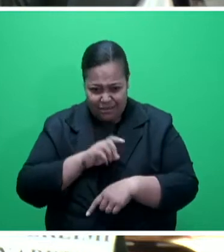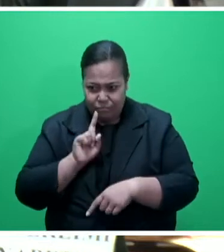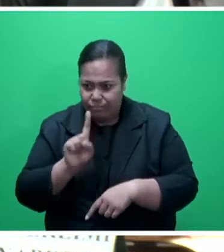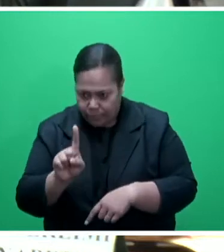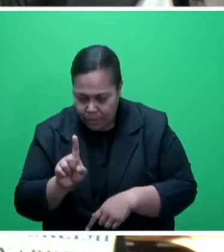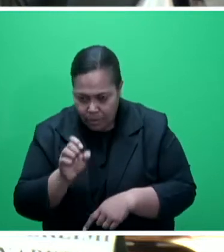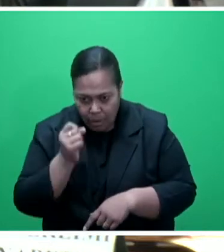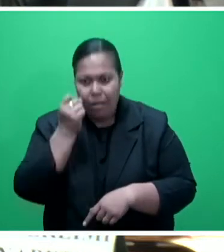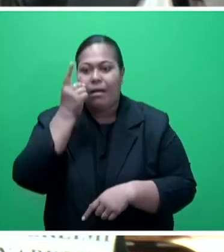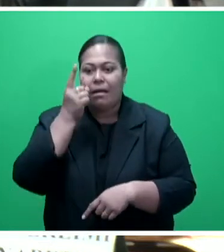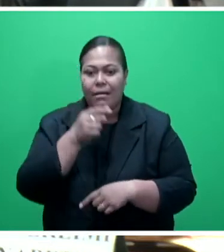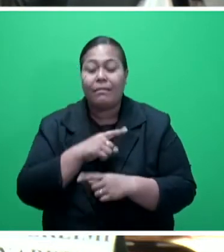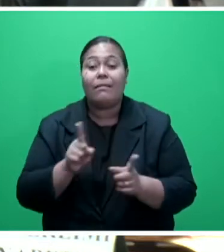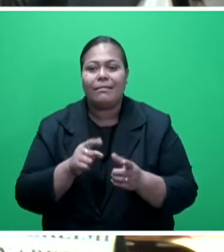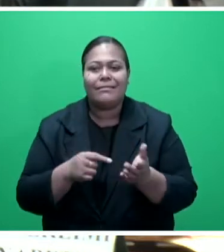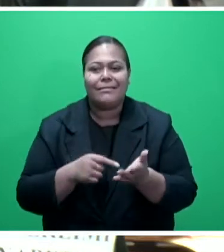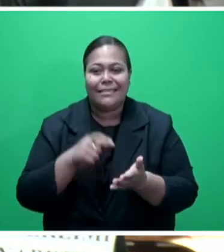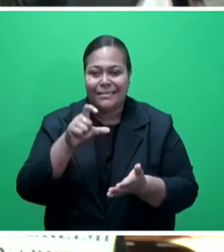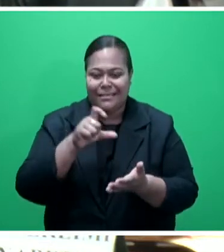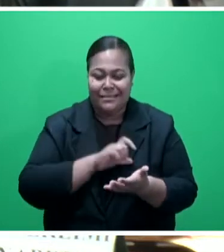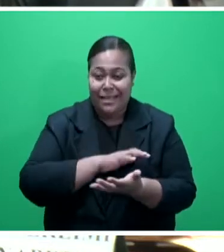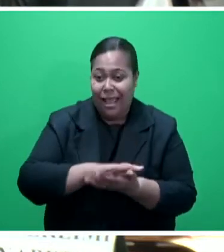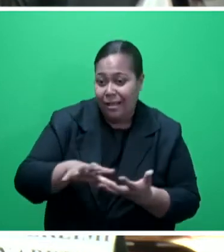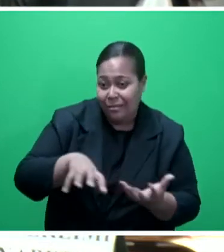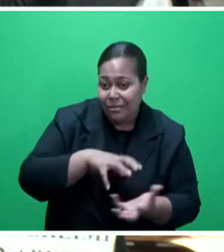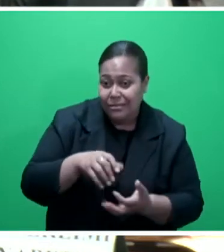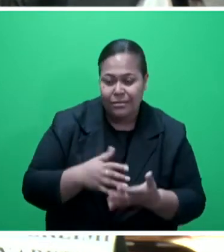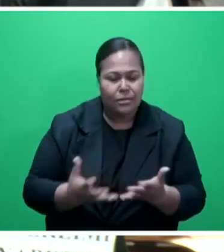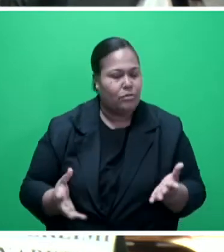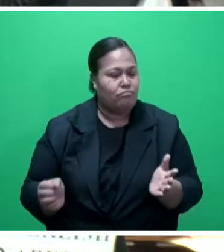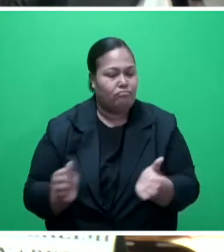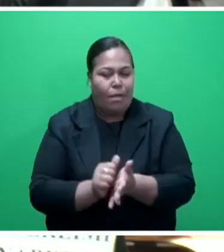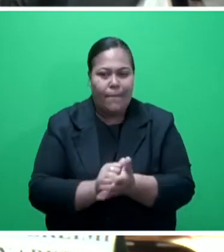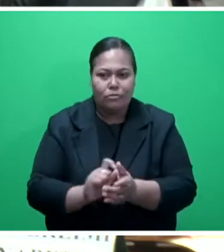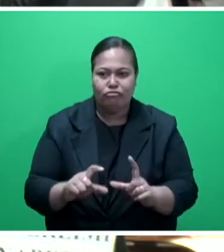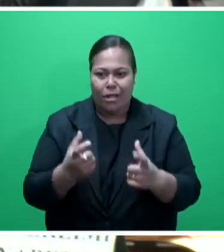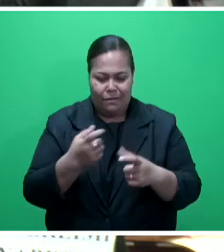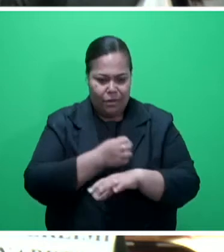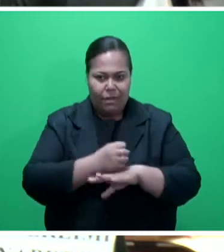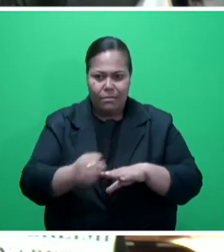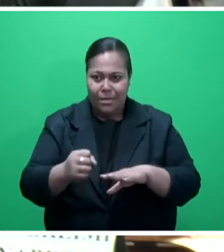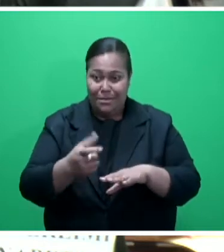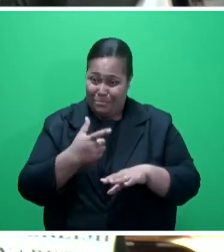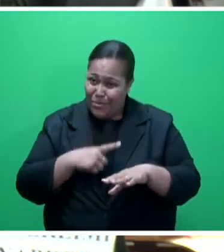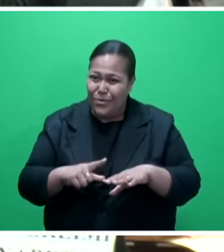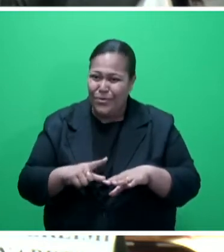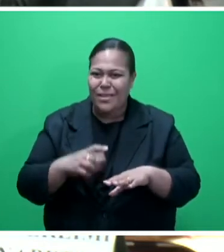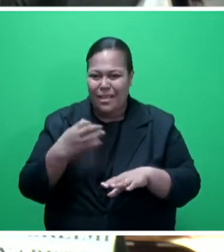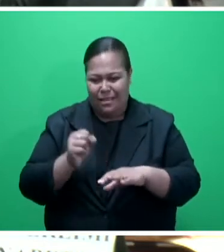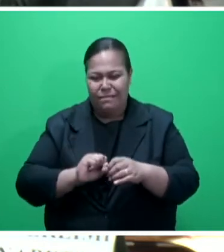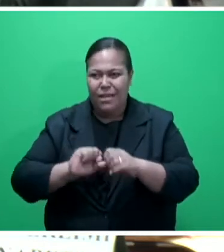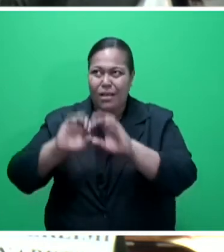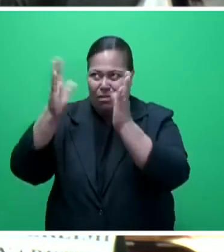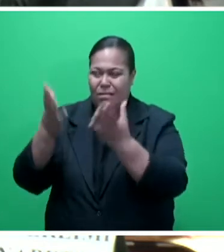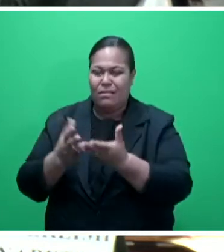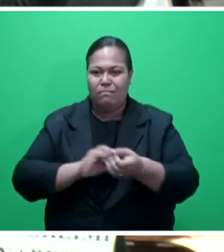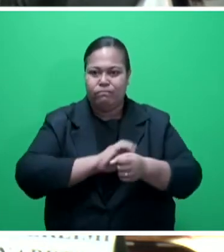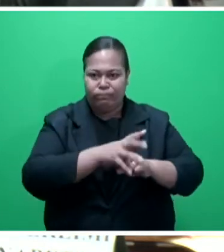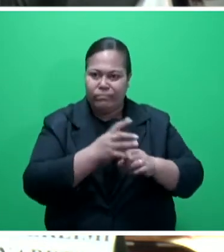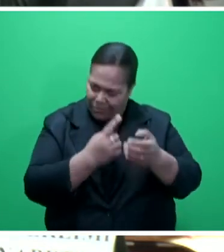a uniquely challenging event for the government to deal with, particularly in the context of the global COVID-19